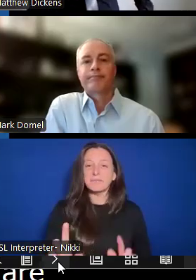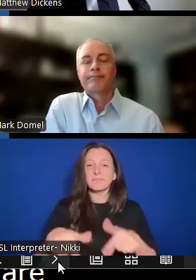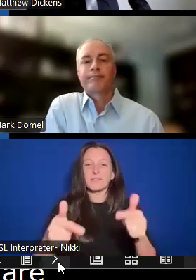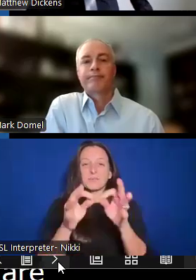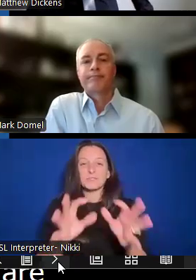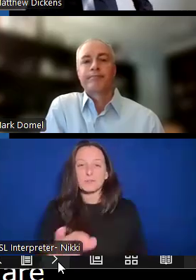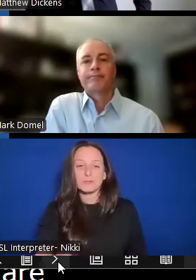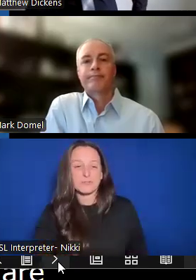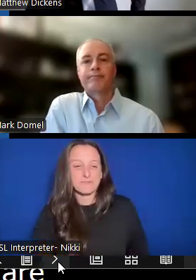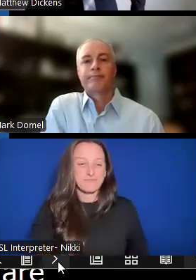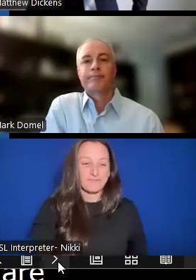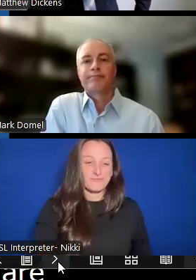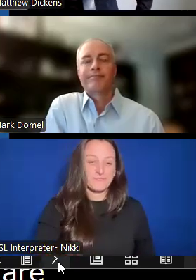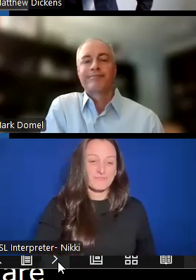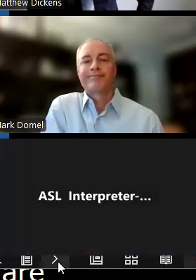Okay, we're going to switch interpreters.